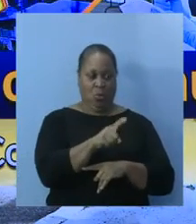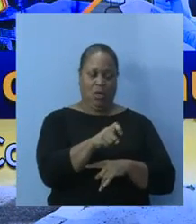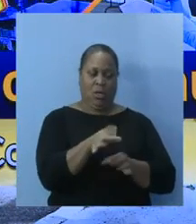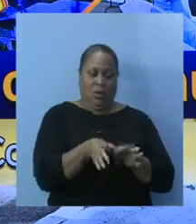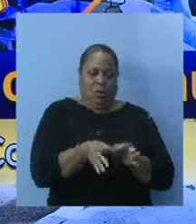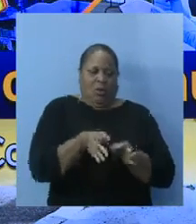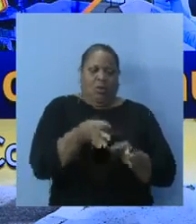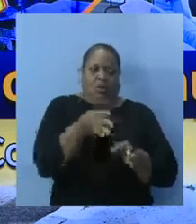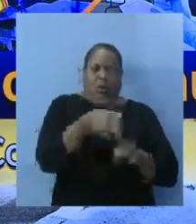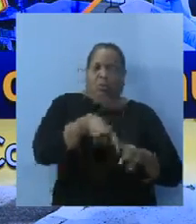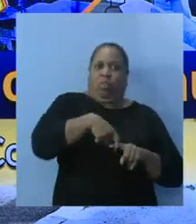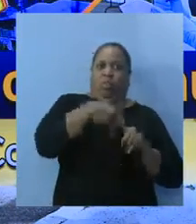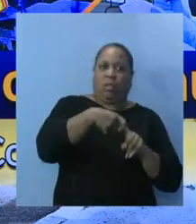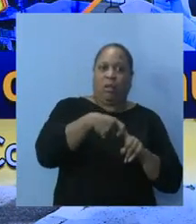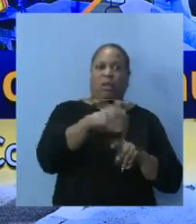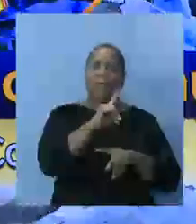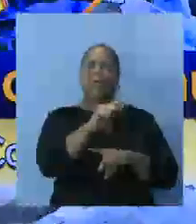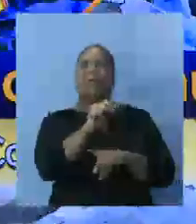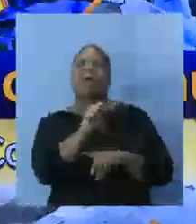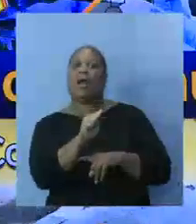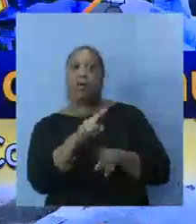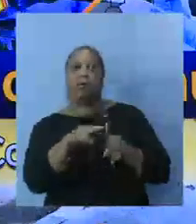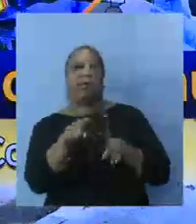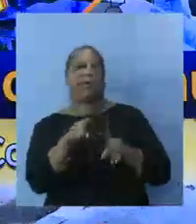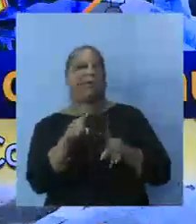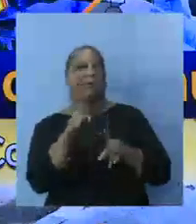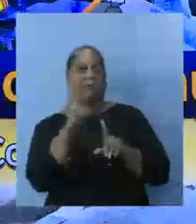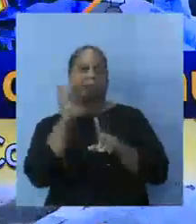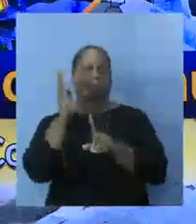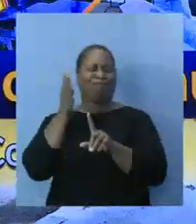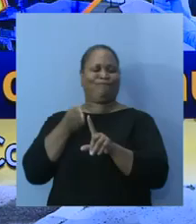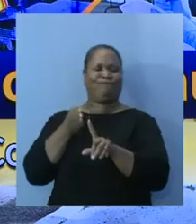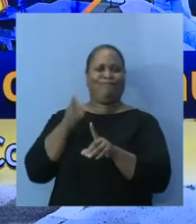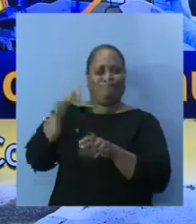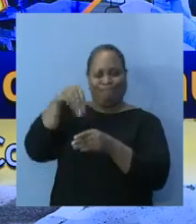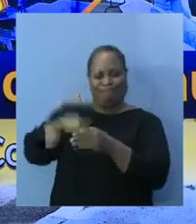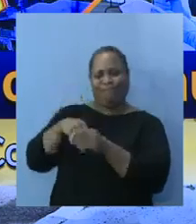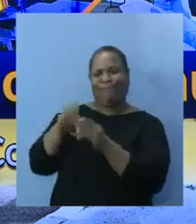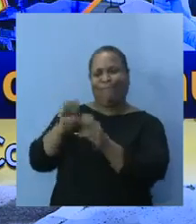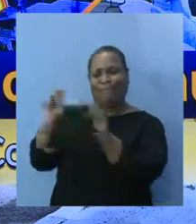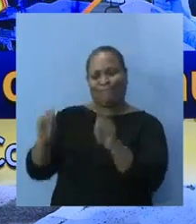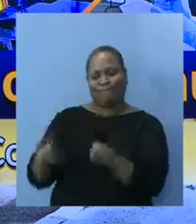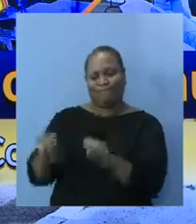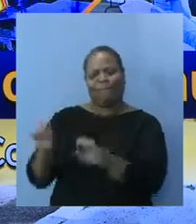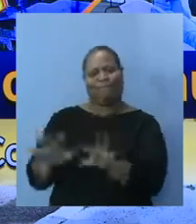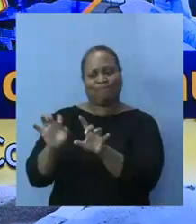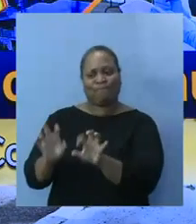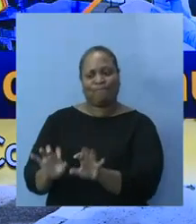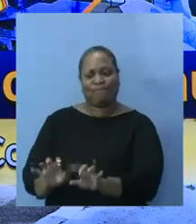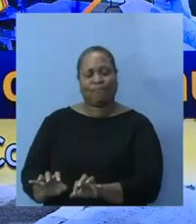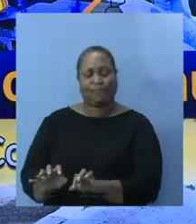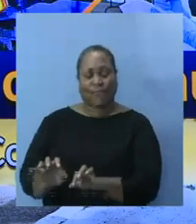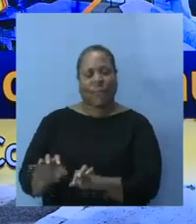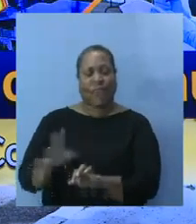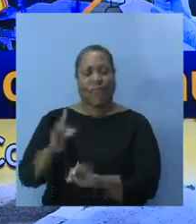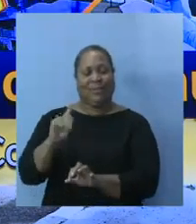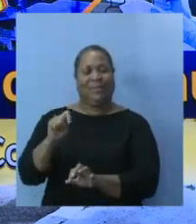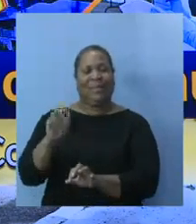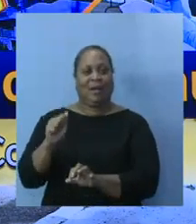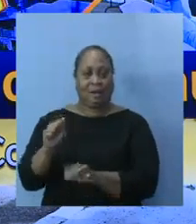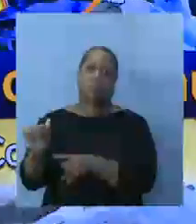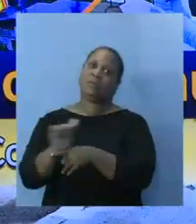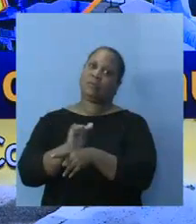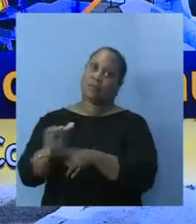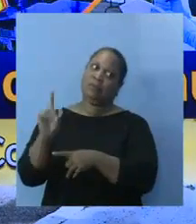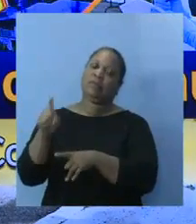point in time. But the service members gave their information directly, that was entered directly to the system, so there's a significant data exercise that is attempted to be